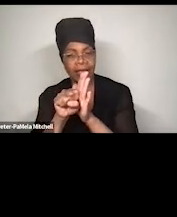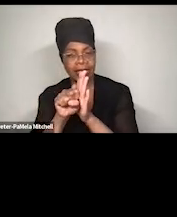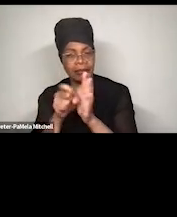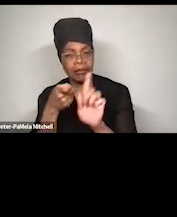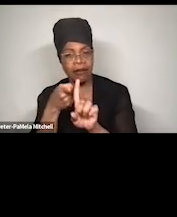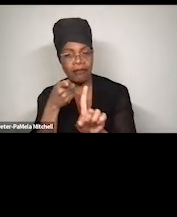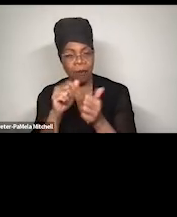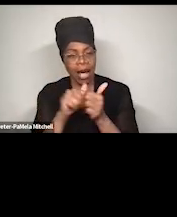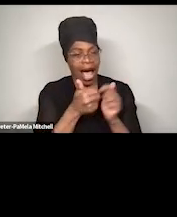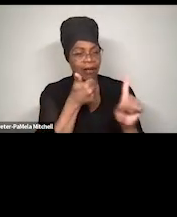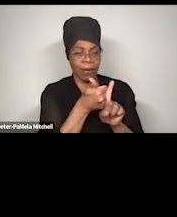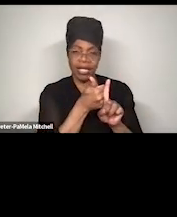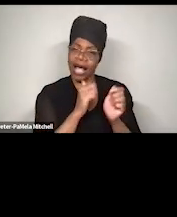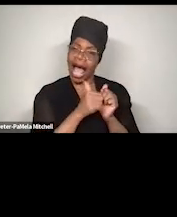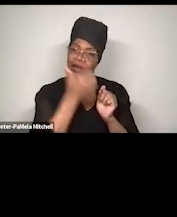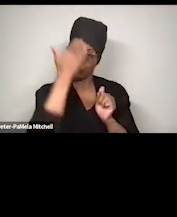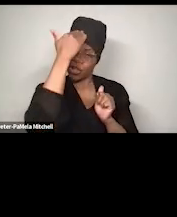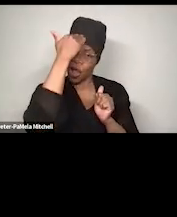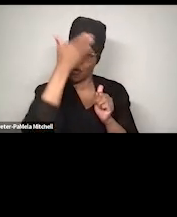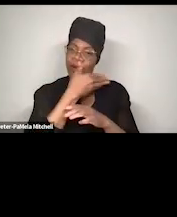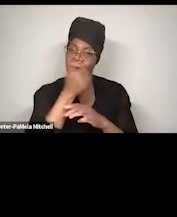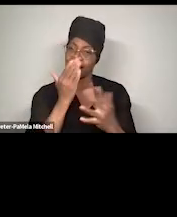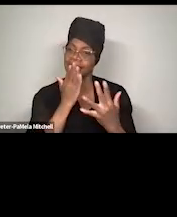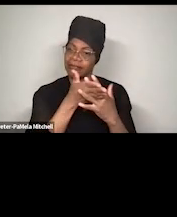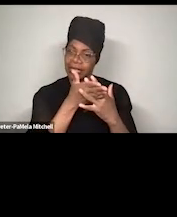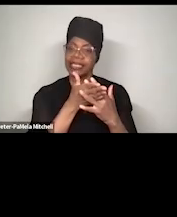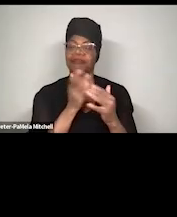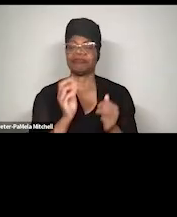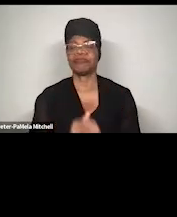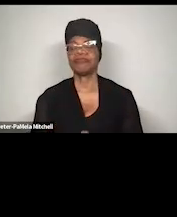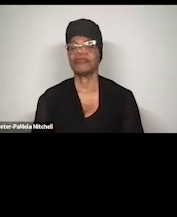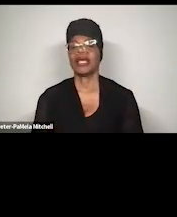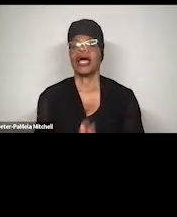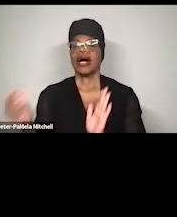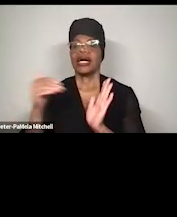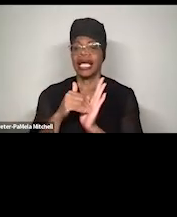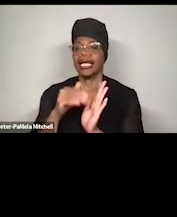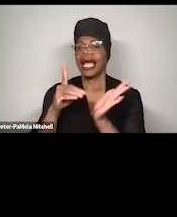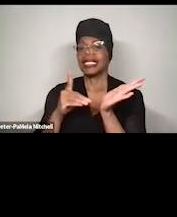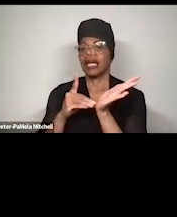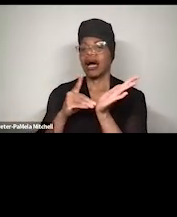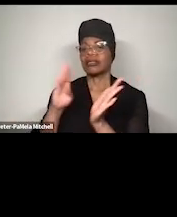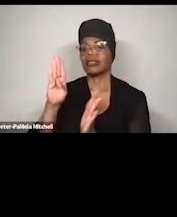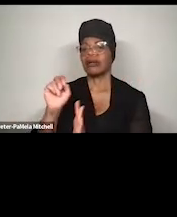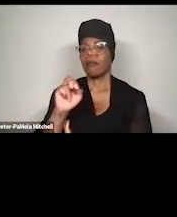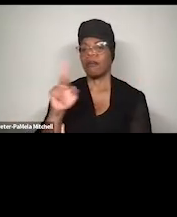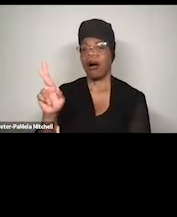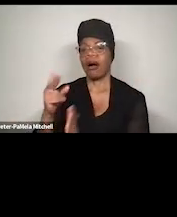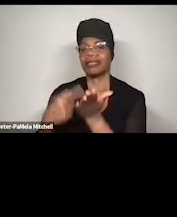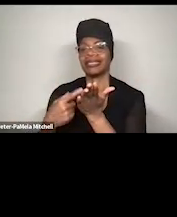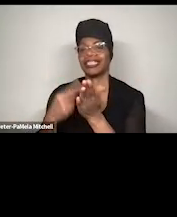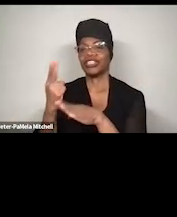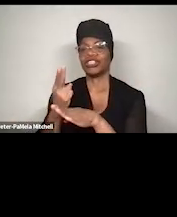that you know how to best intervene. But often, I think, again, like Dr. Barr shared, the use